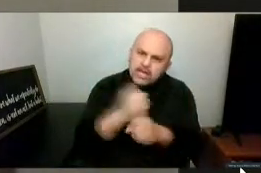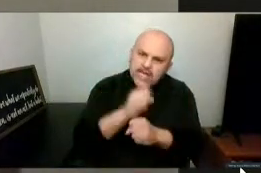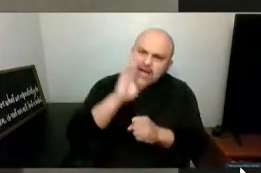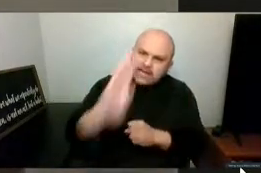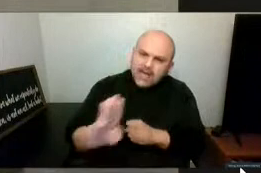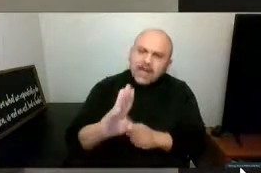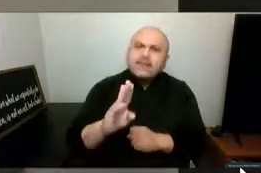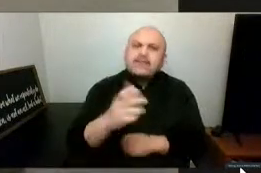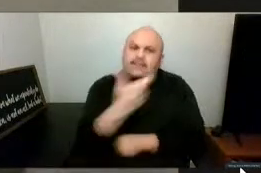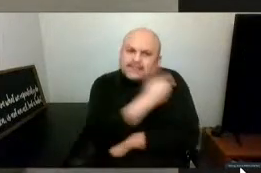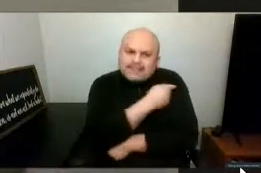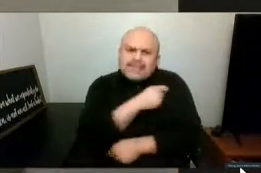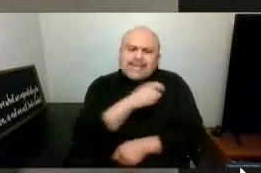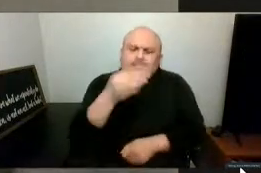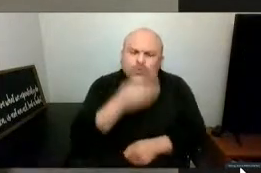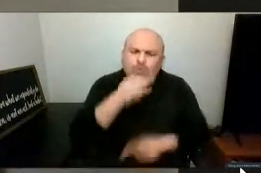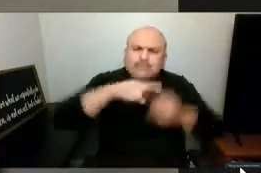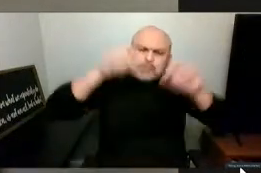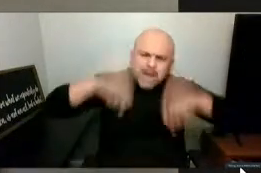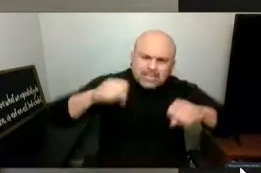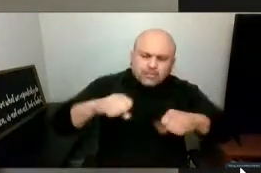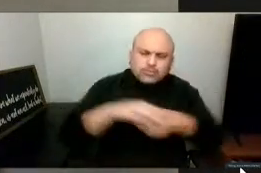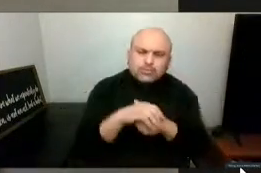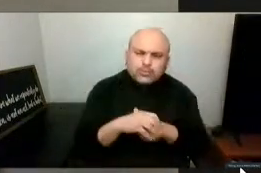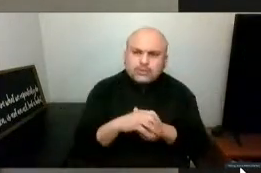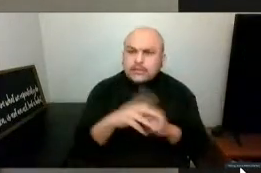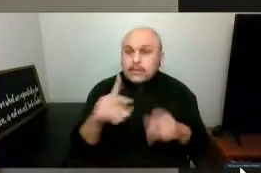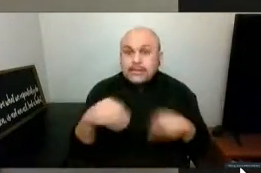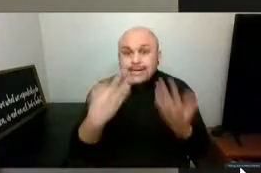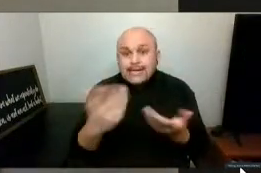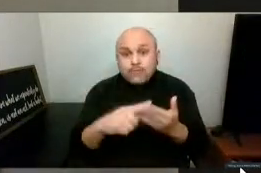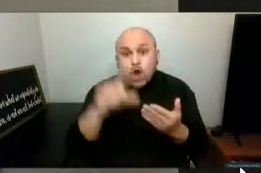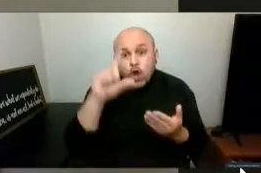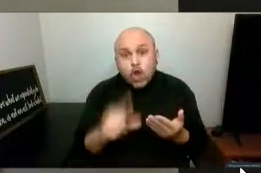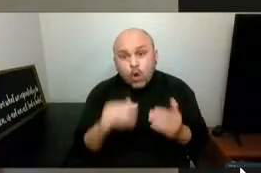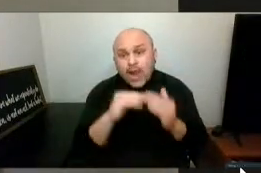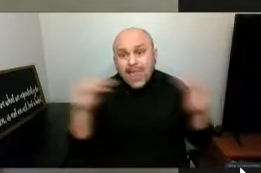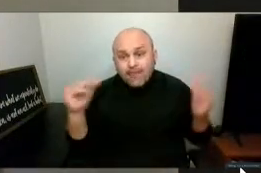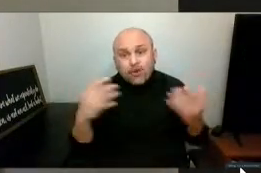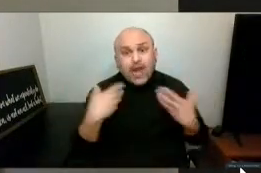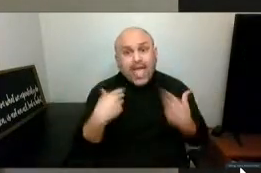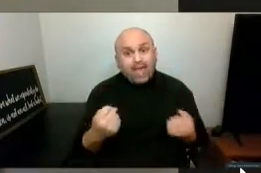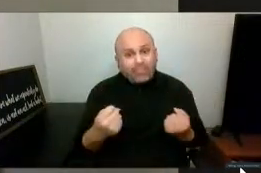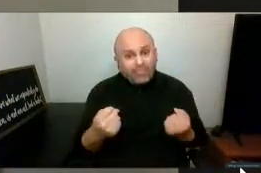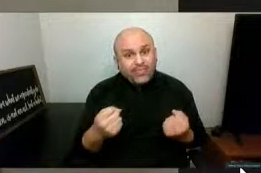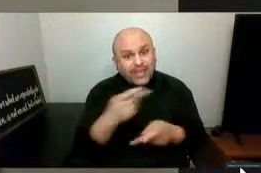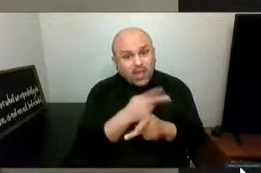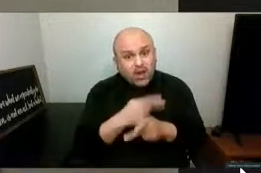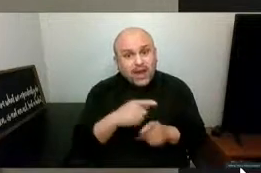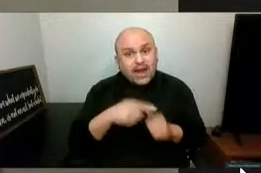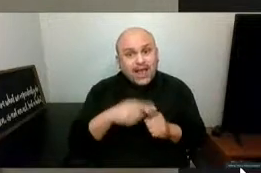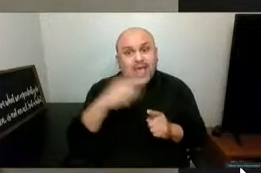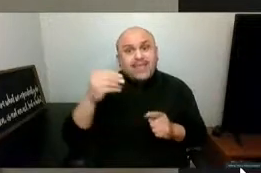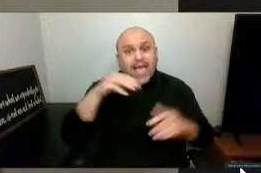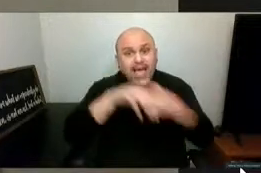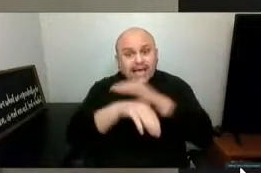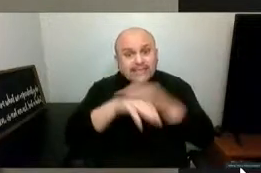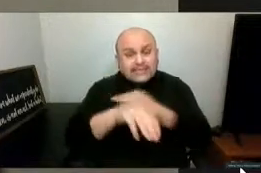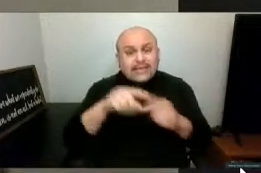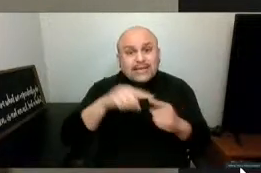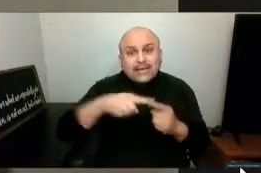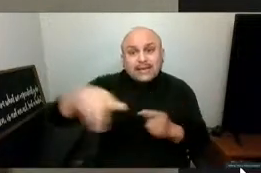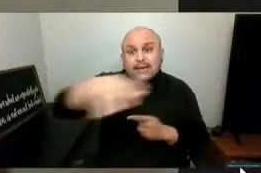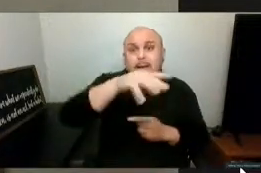as possible. Given the lower levels of healthcare and access among gender minority